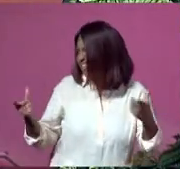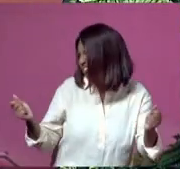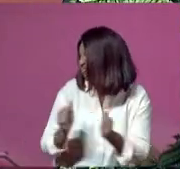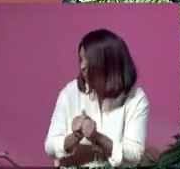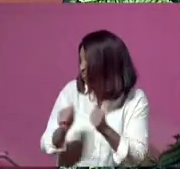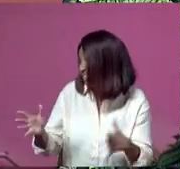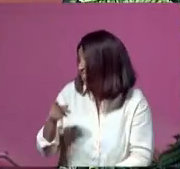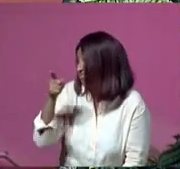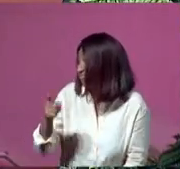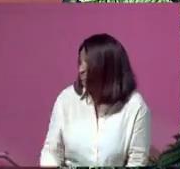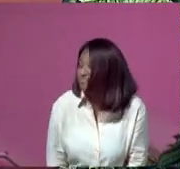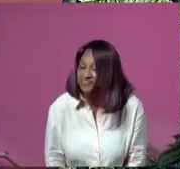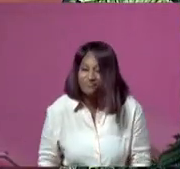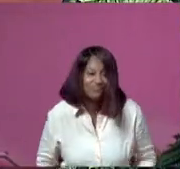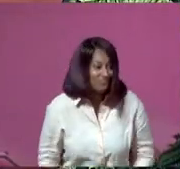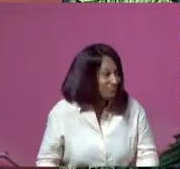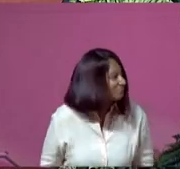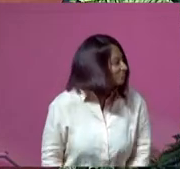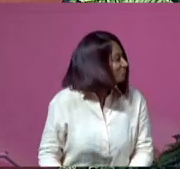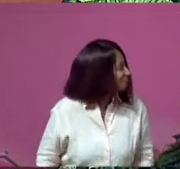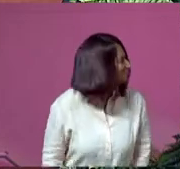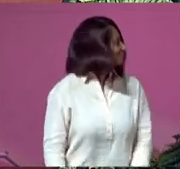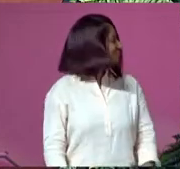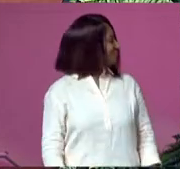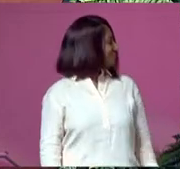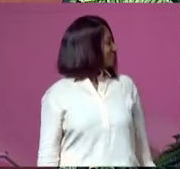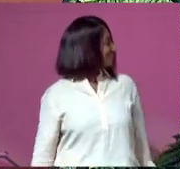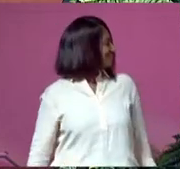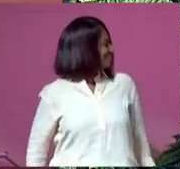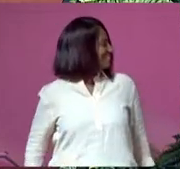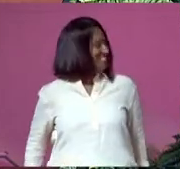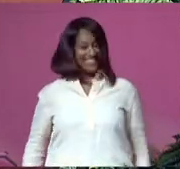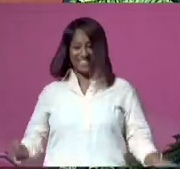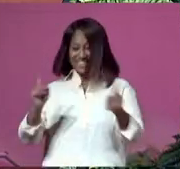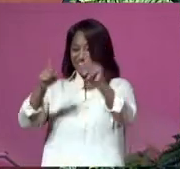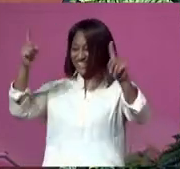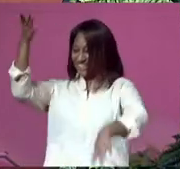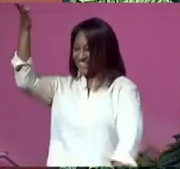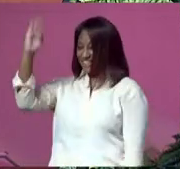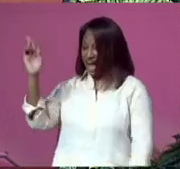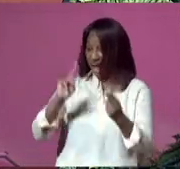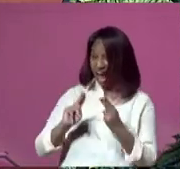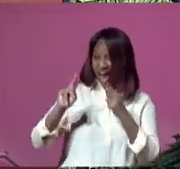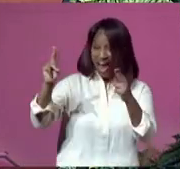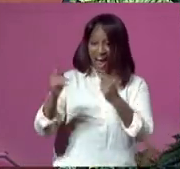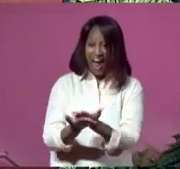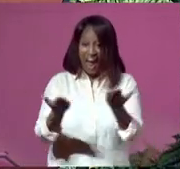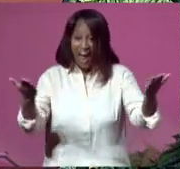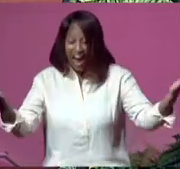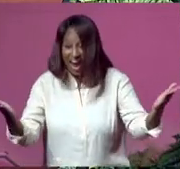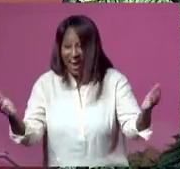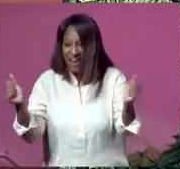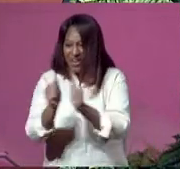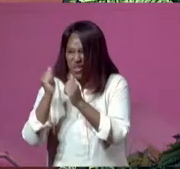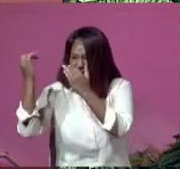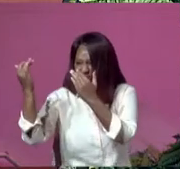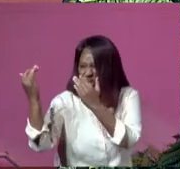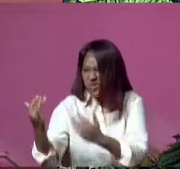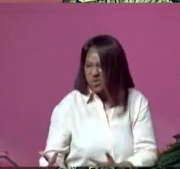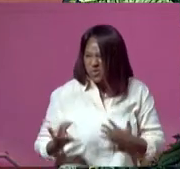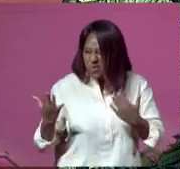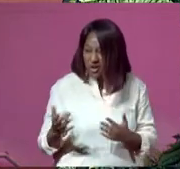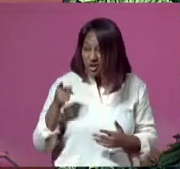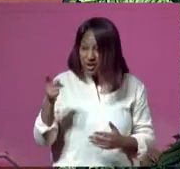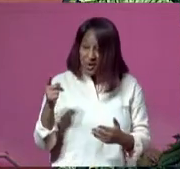could do it without you. But God honors you with the weight of your